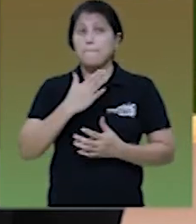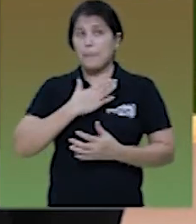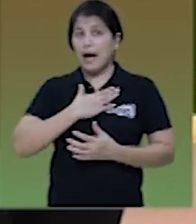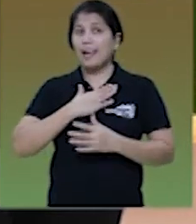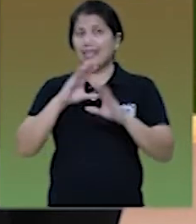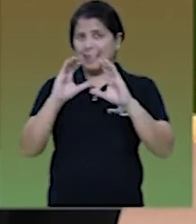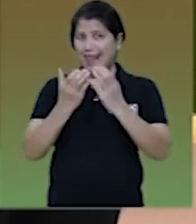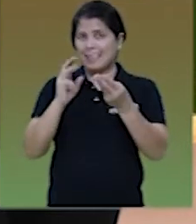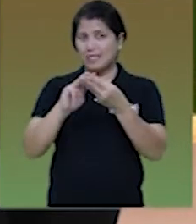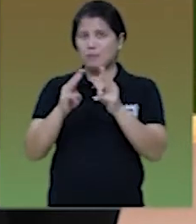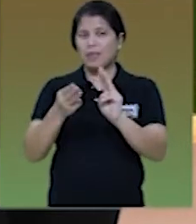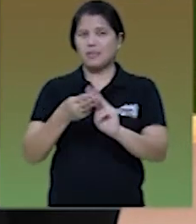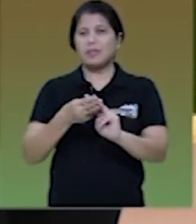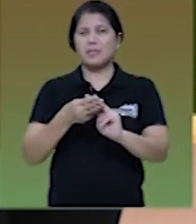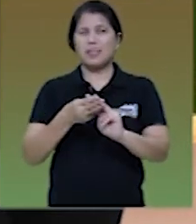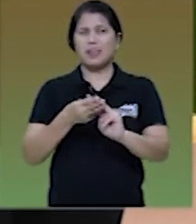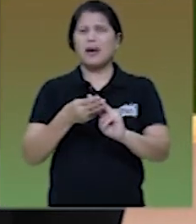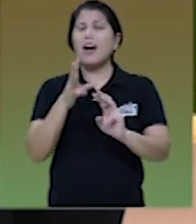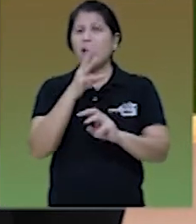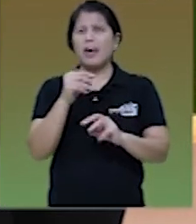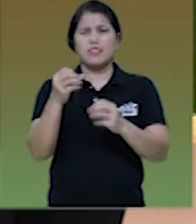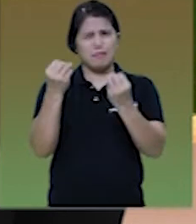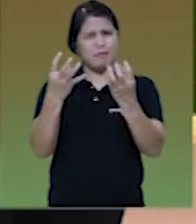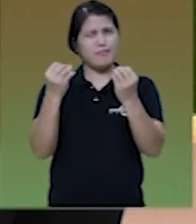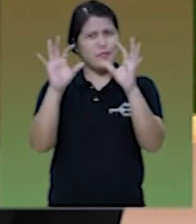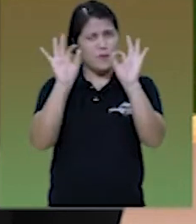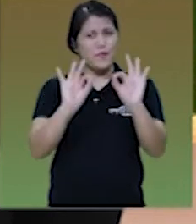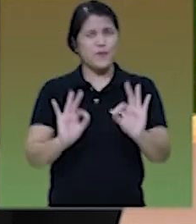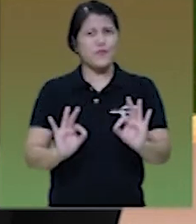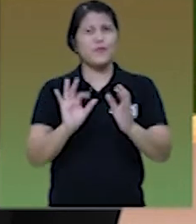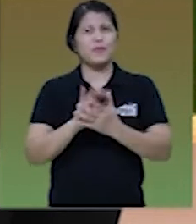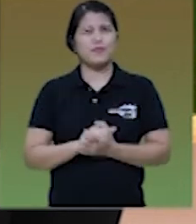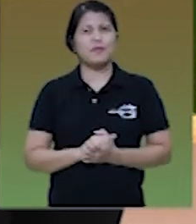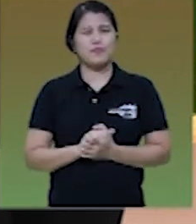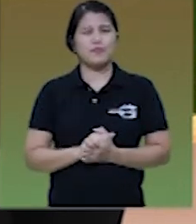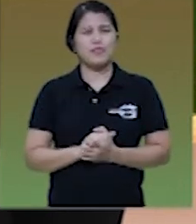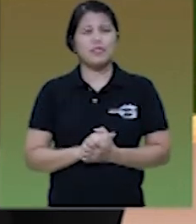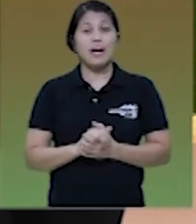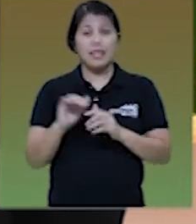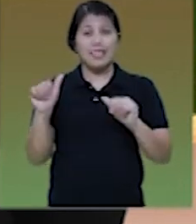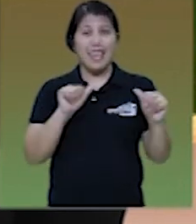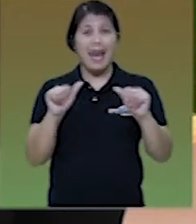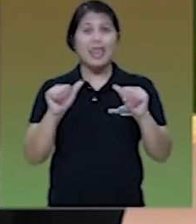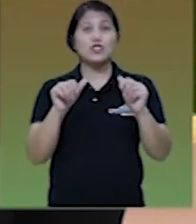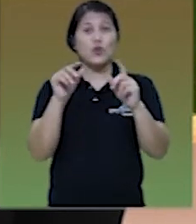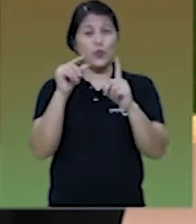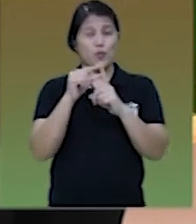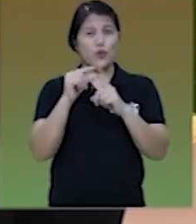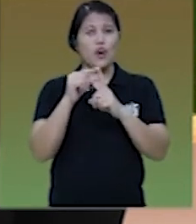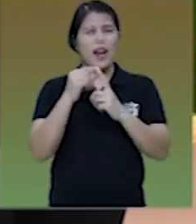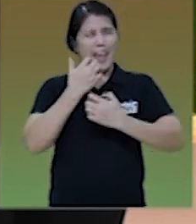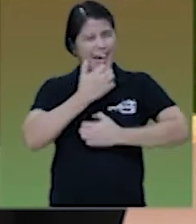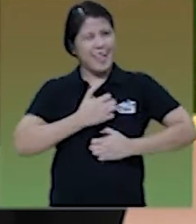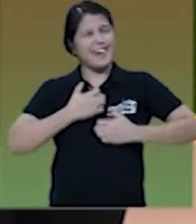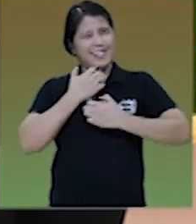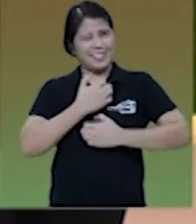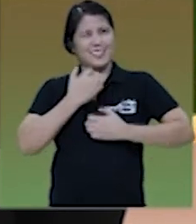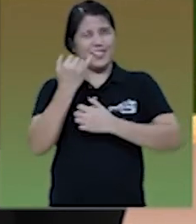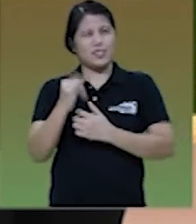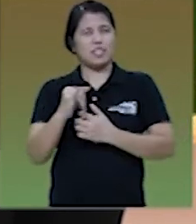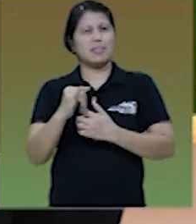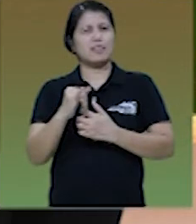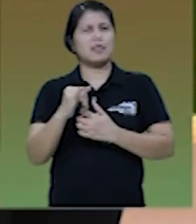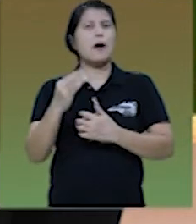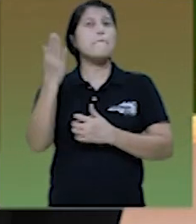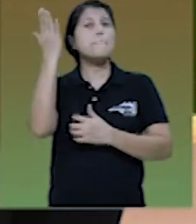my classmates, and it is in plural form. The action word enjoying is in